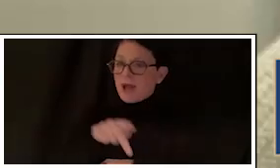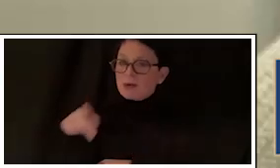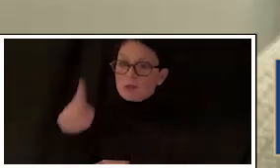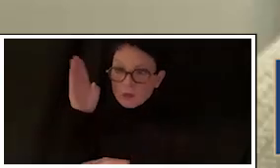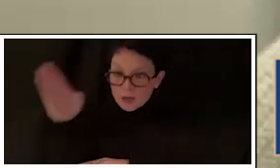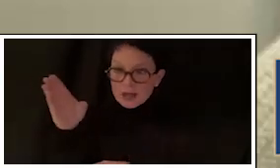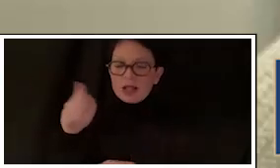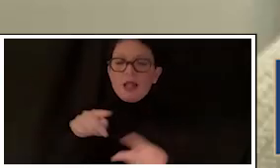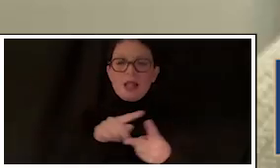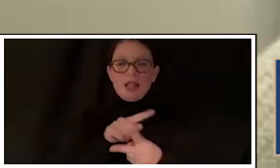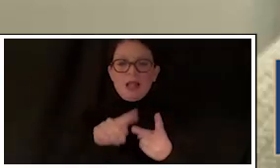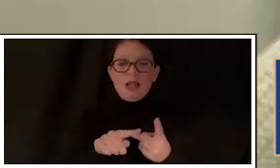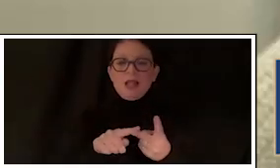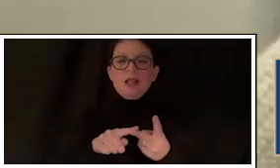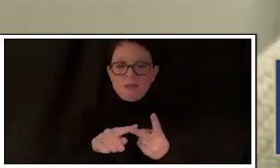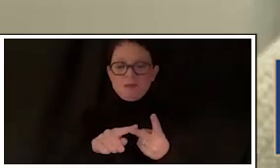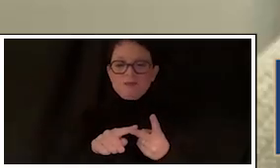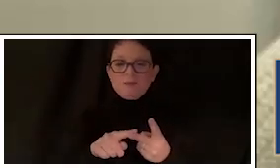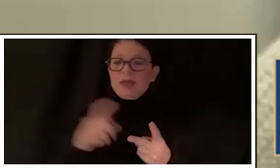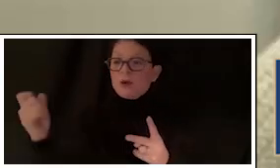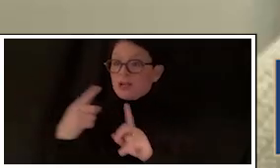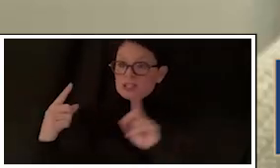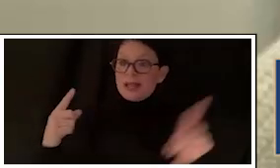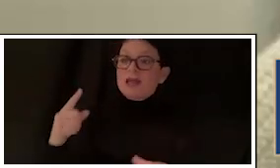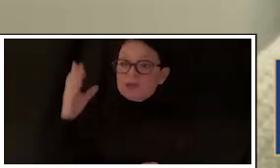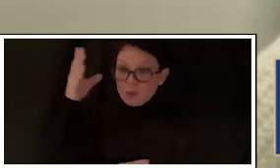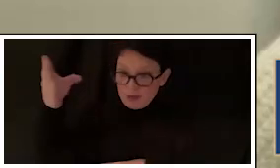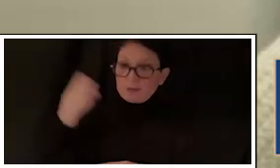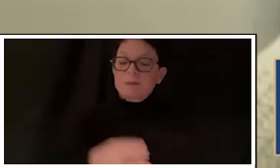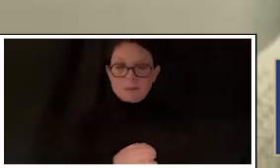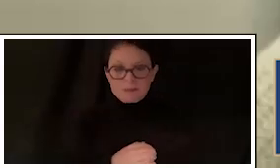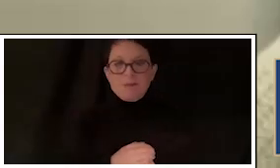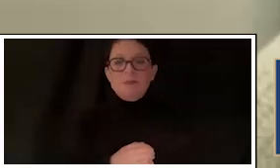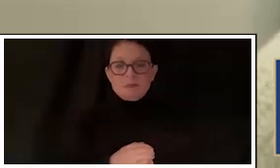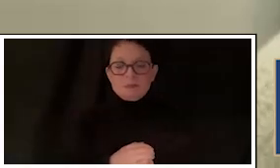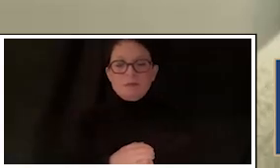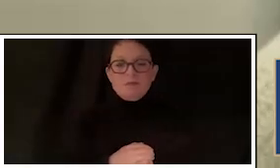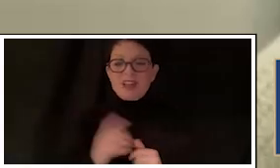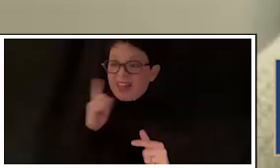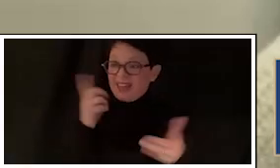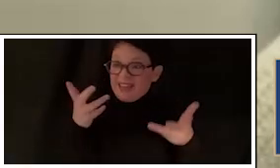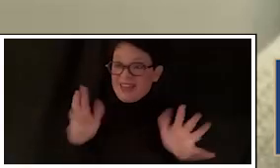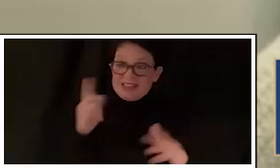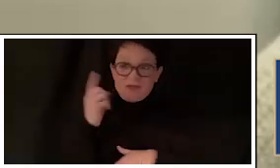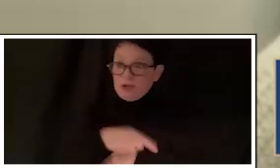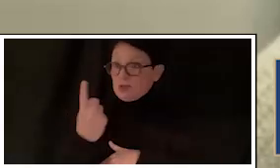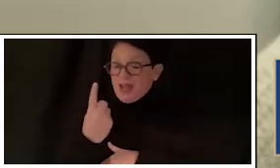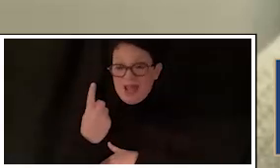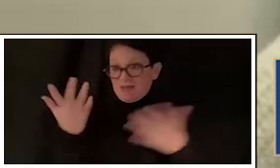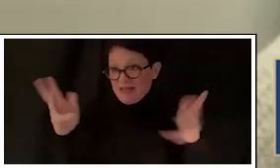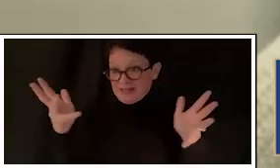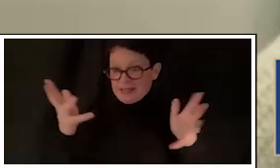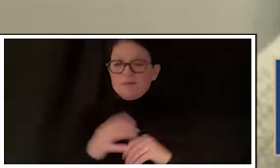PowerPoint, and then we will answer questions. And I think that's all I have for